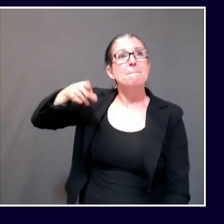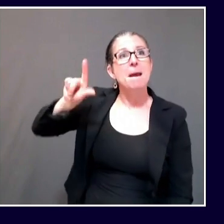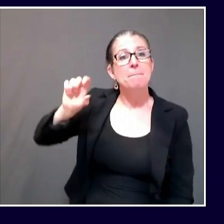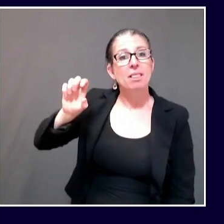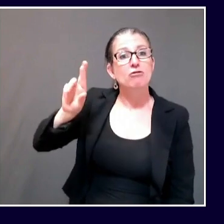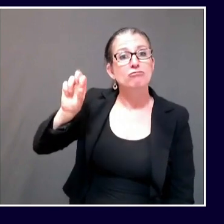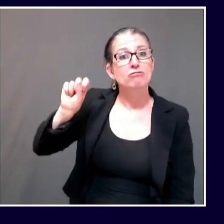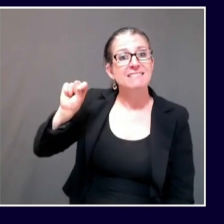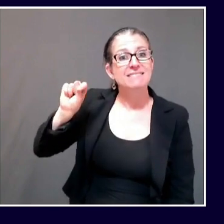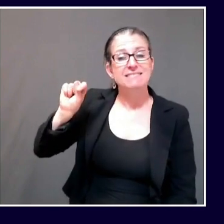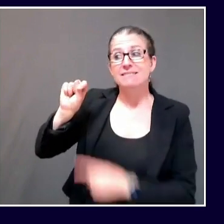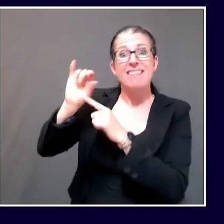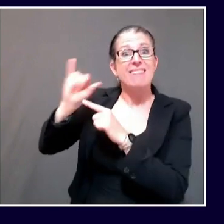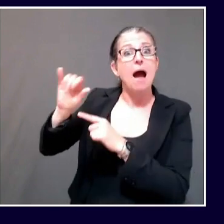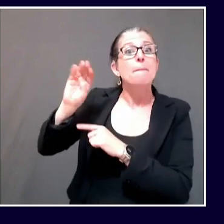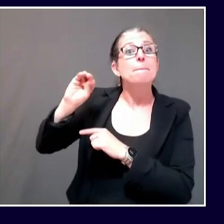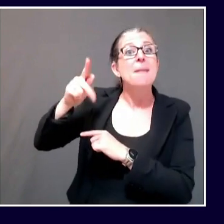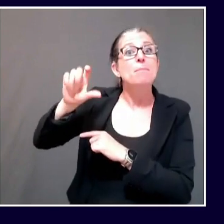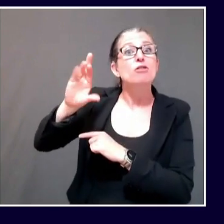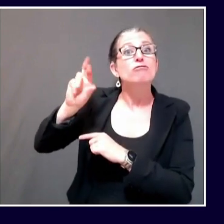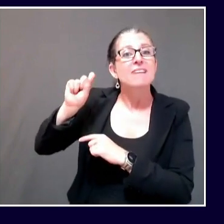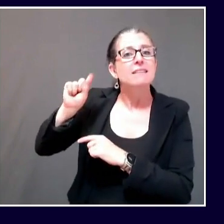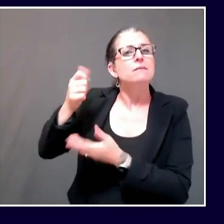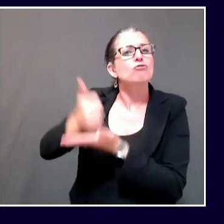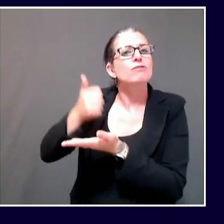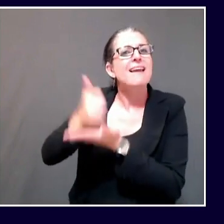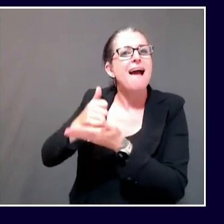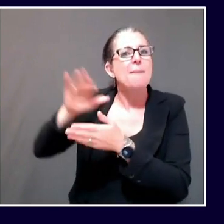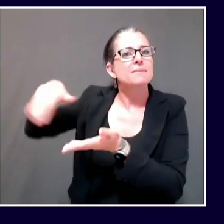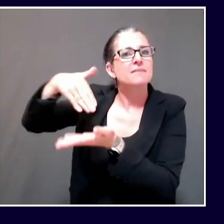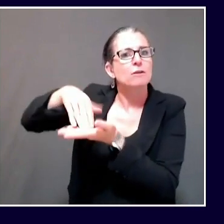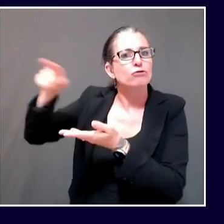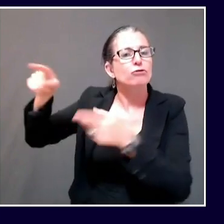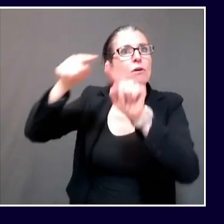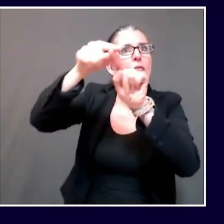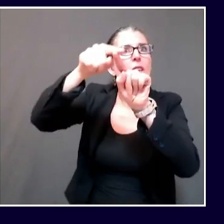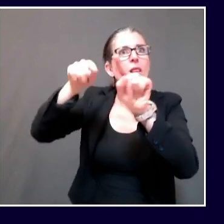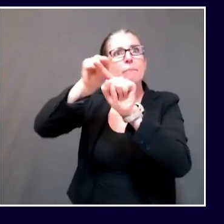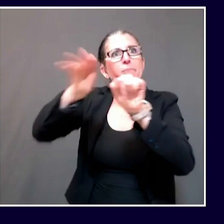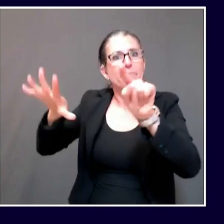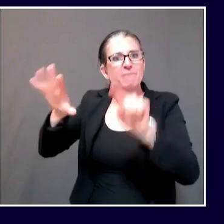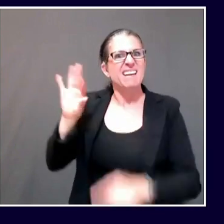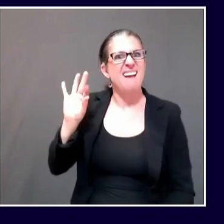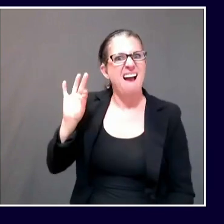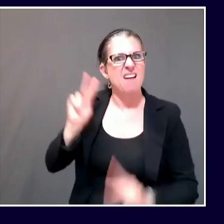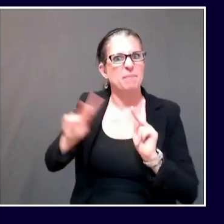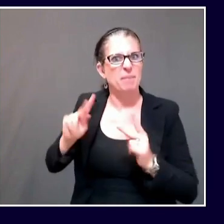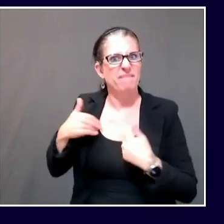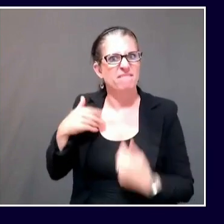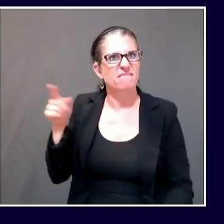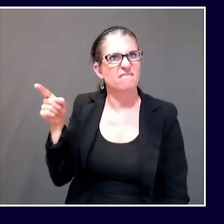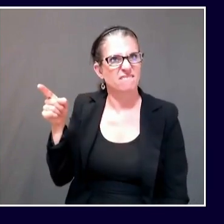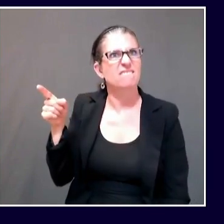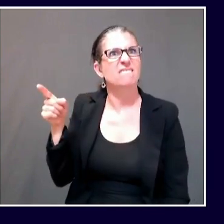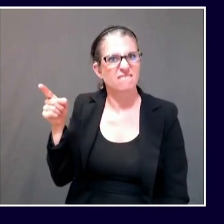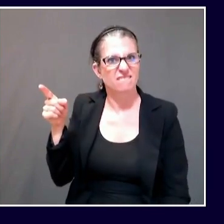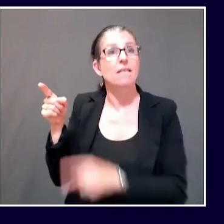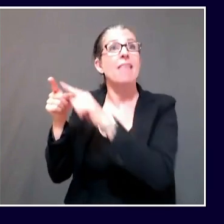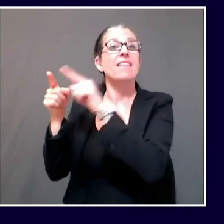in Madison, as well as cases associated with the York County Jail Complex. Because we have identified